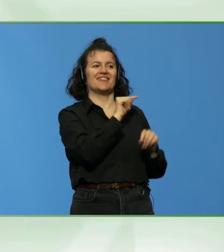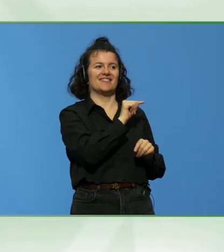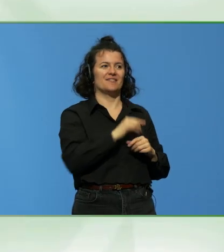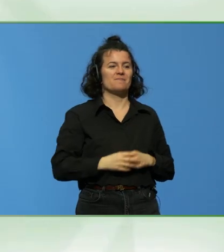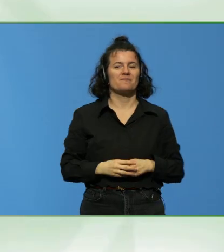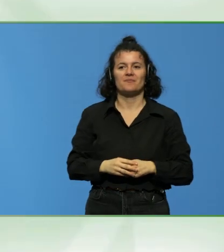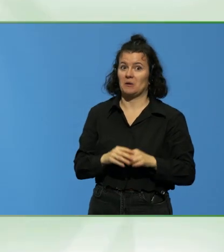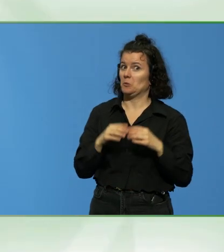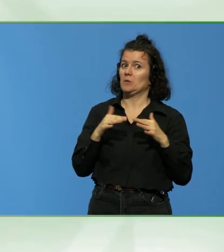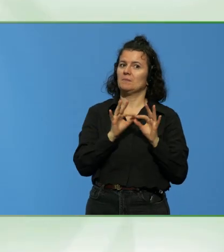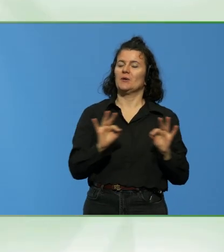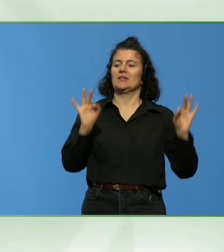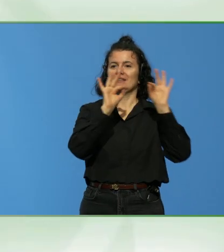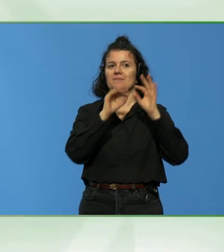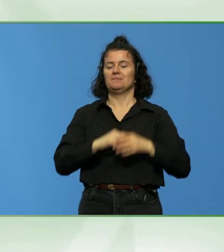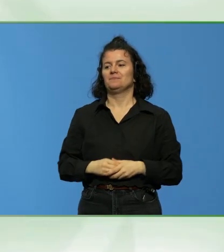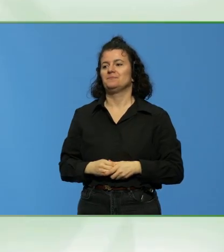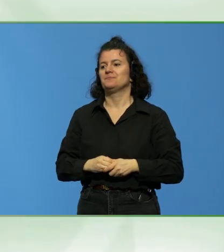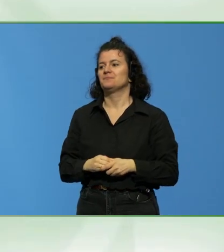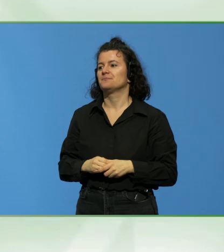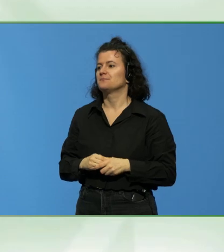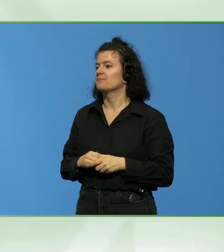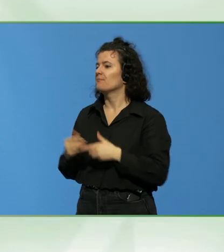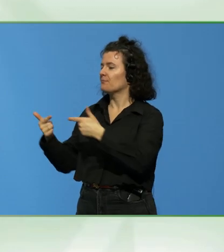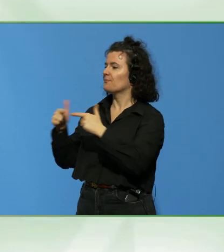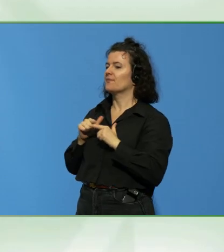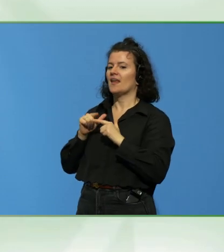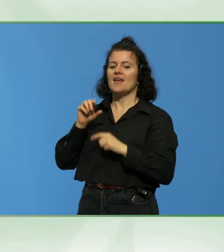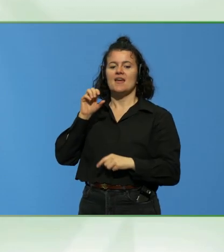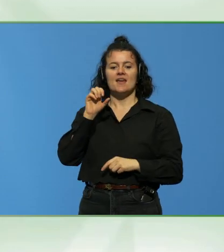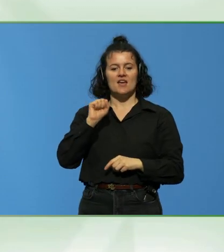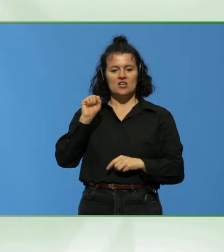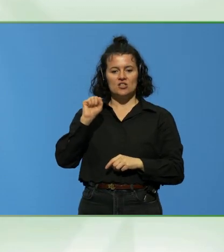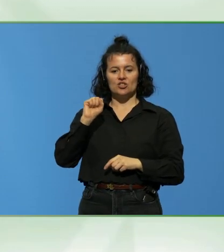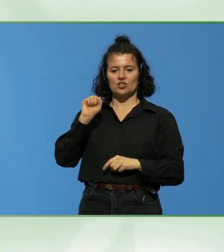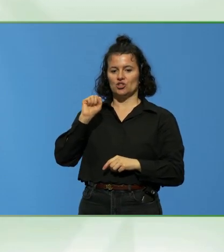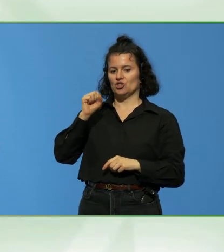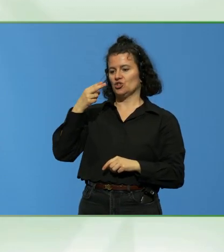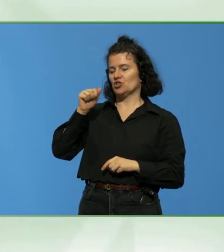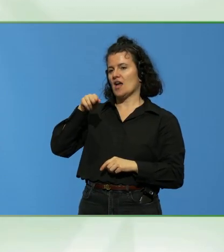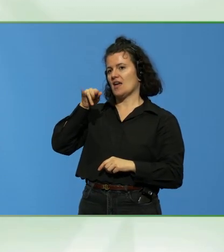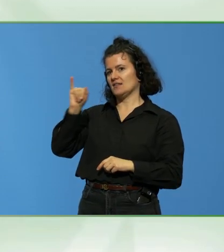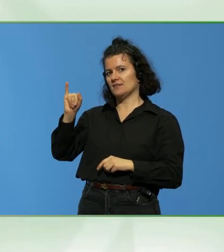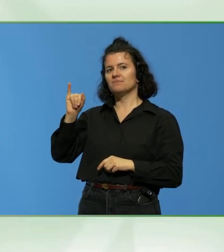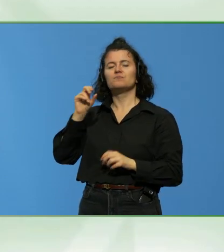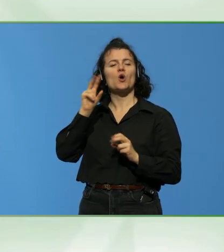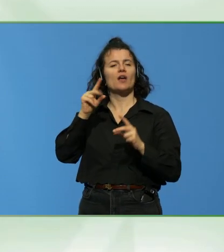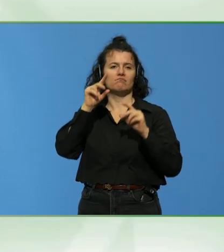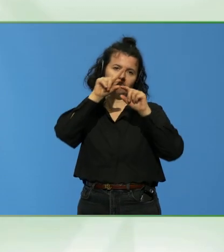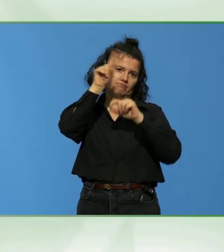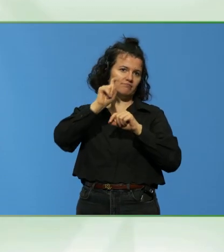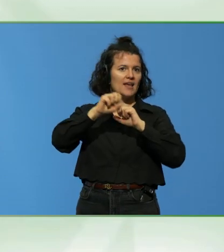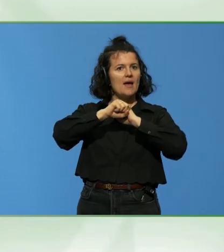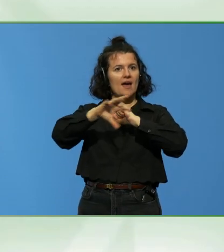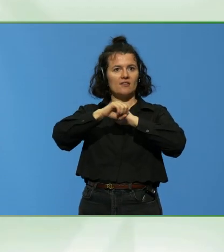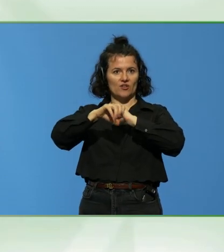I'll answer the one around advertising first. So as I mentioned in my presentation, it's